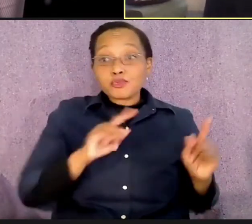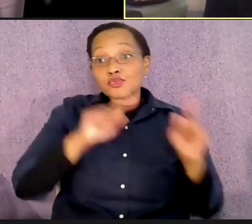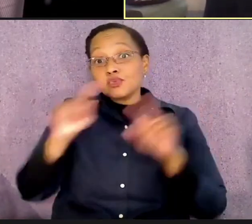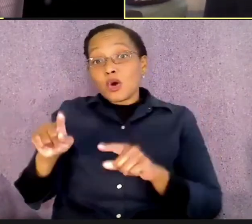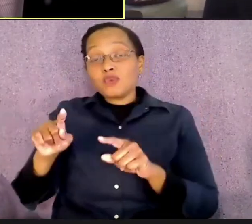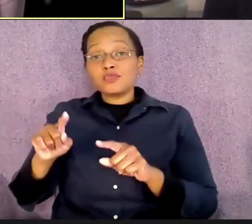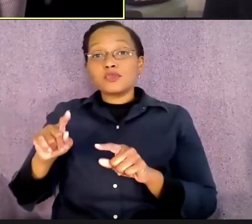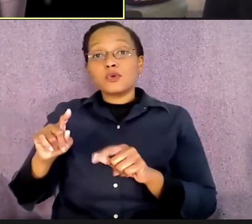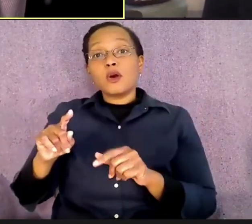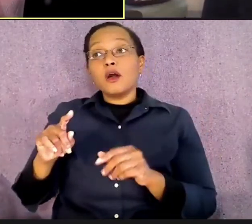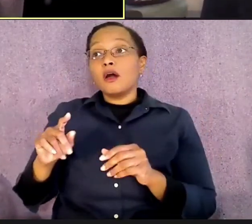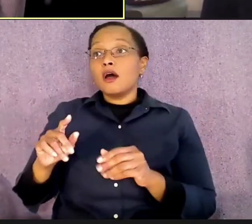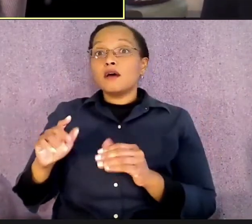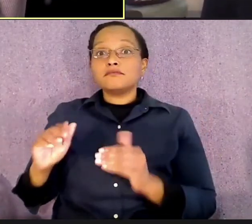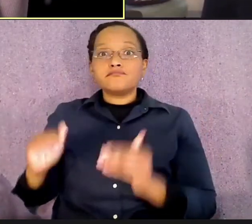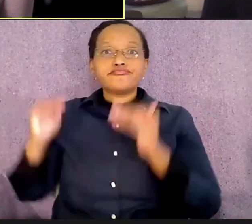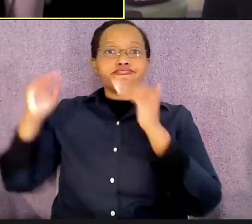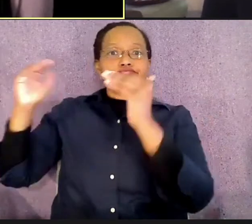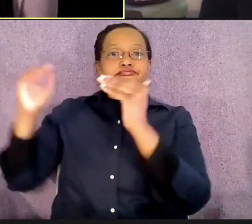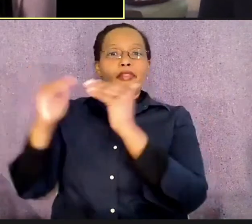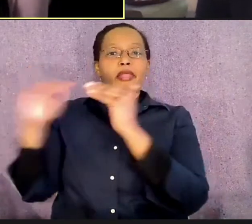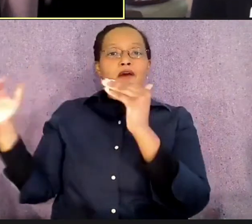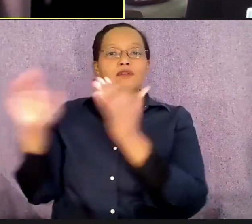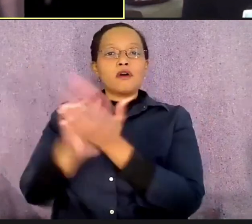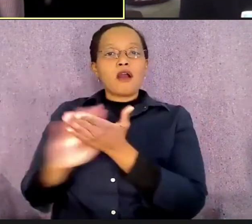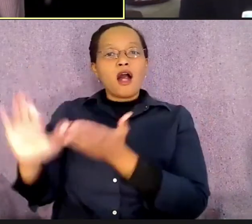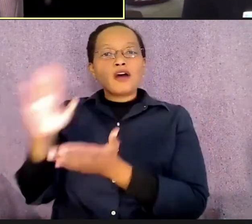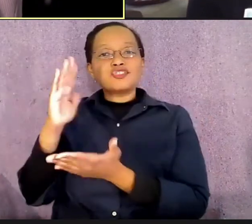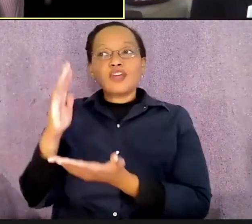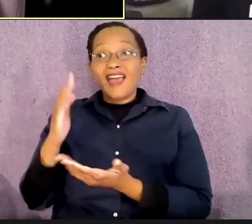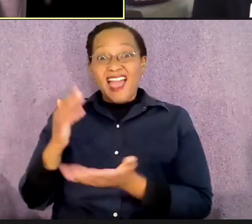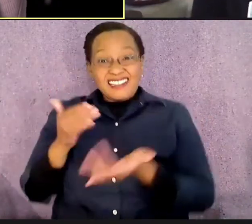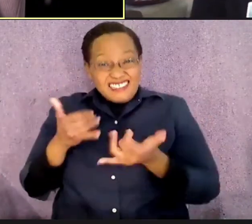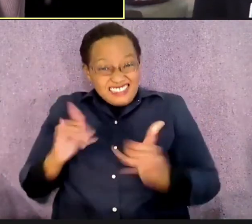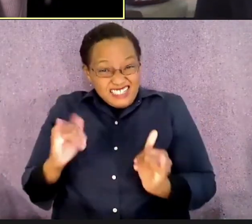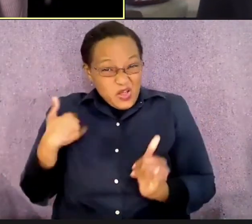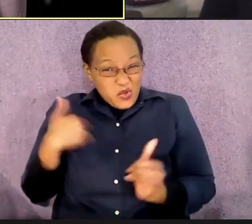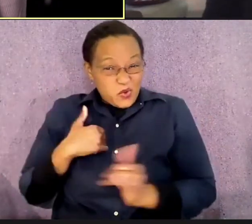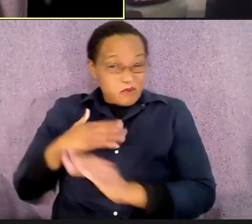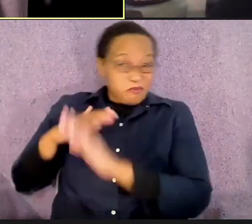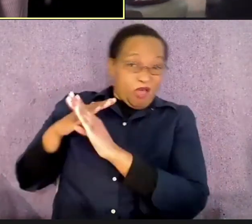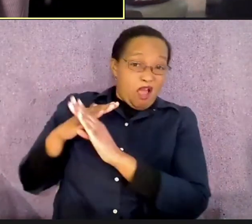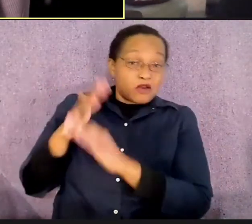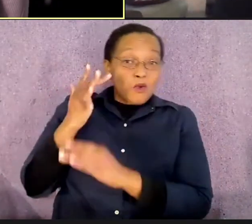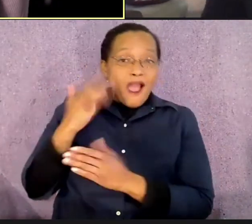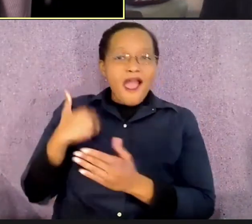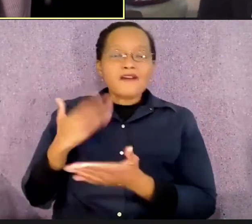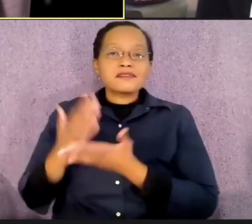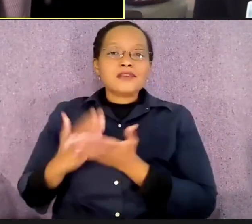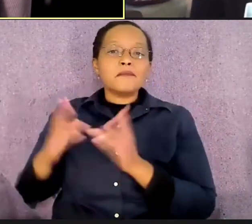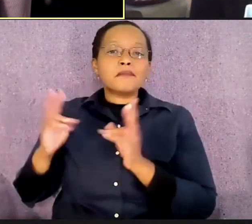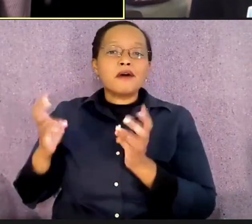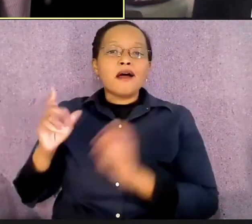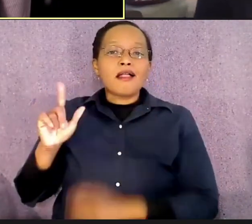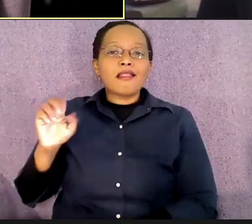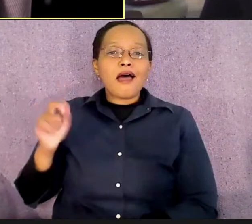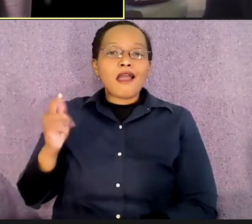there. That's a whole other conversation too. Yeah, it's like a lot to dig into deep about